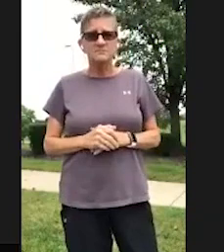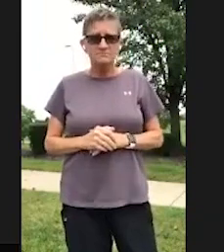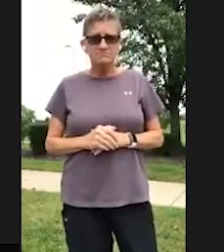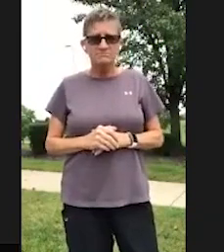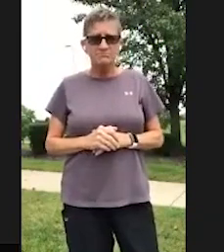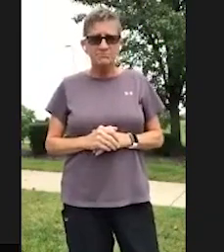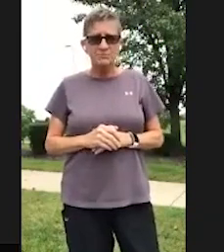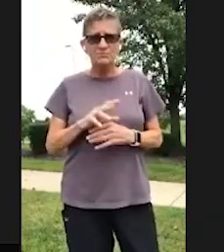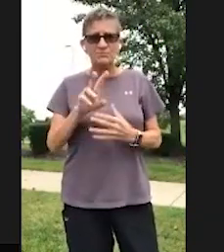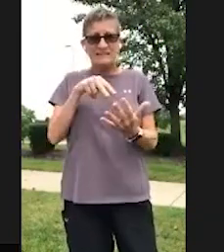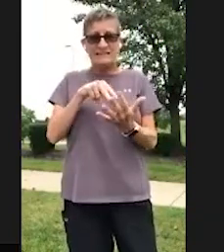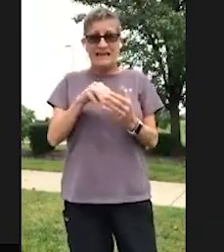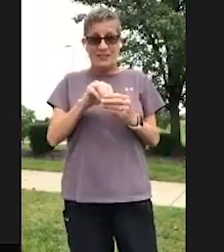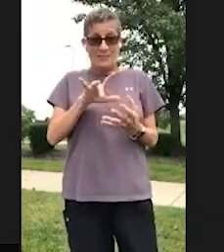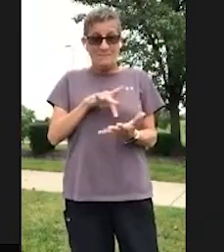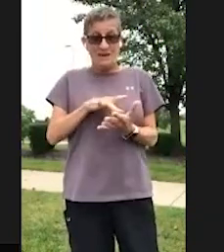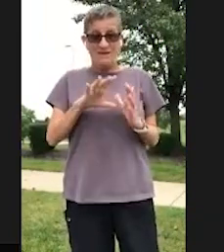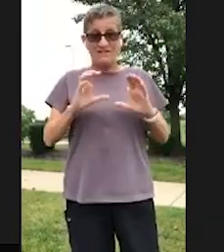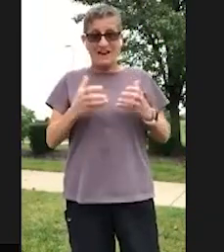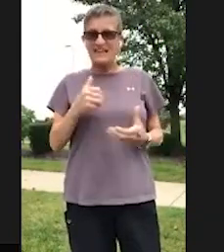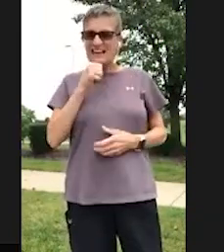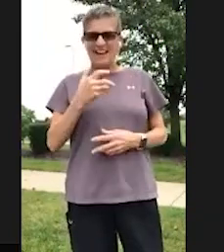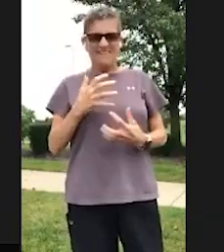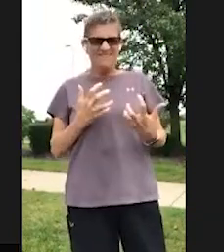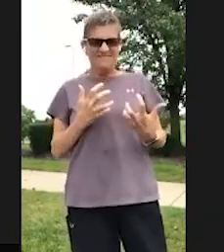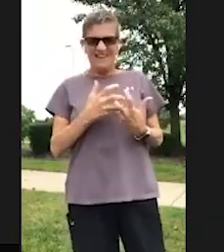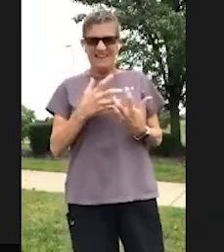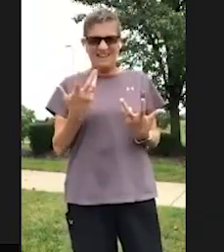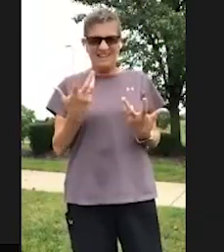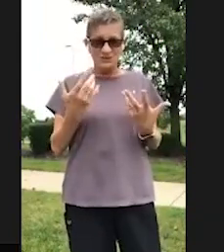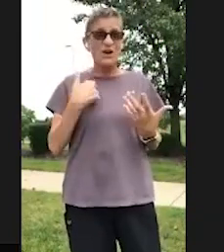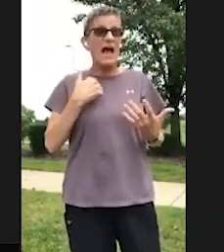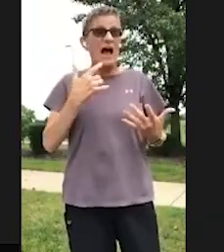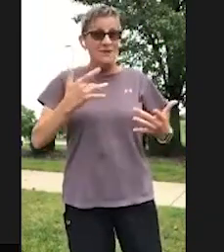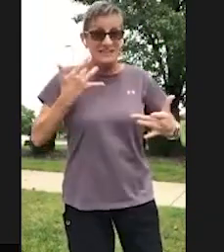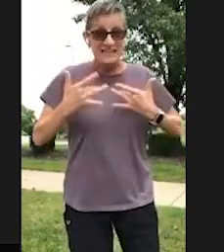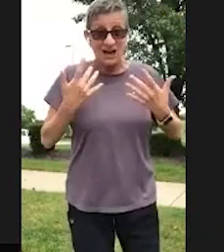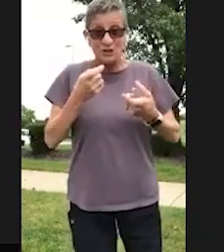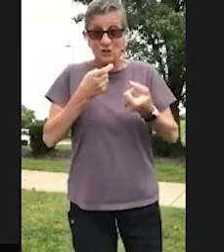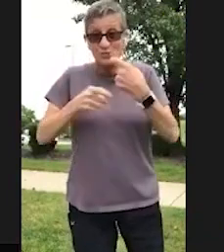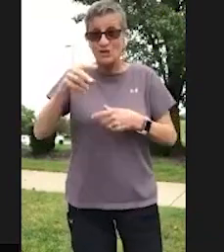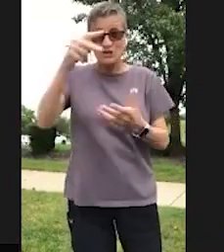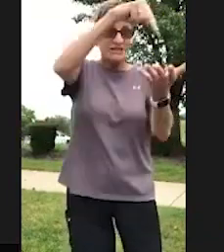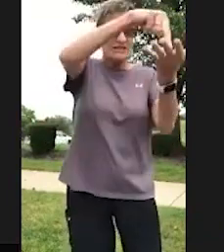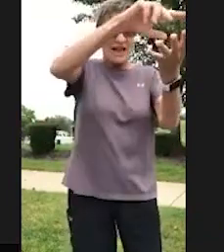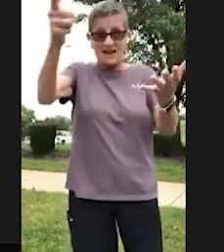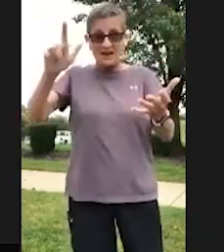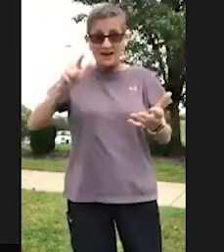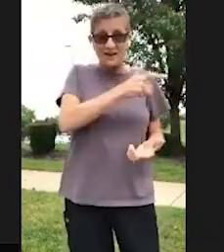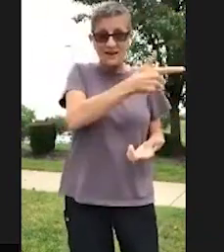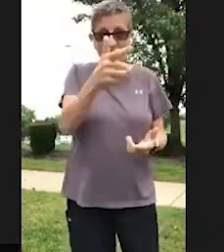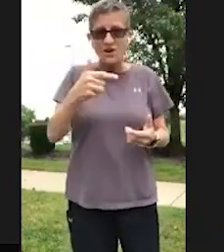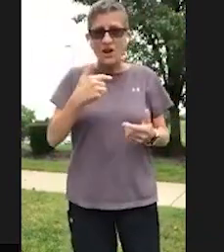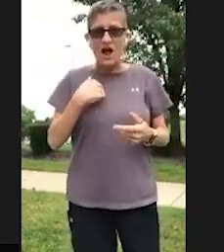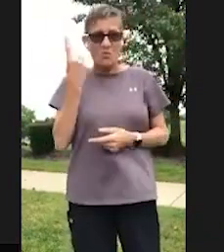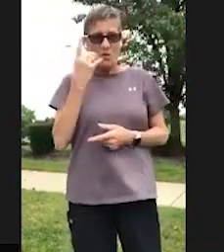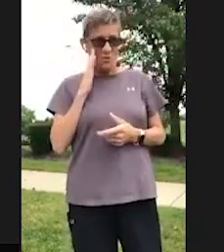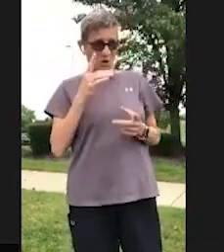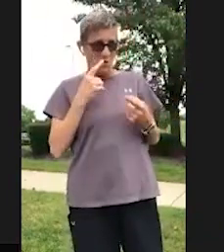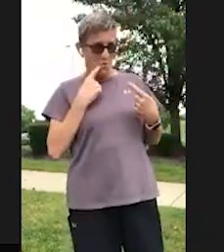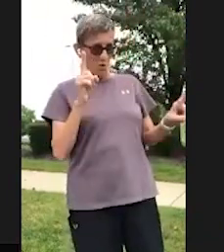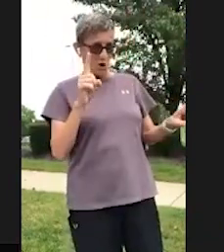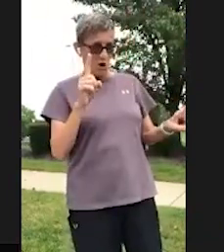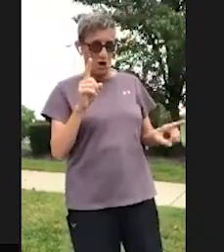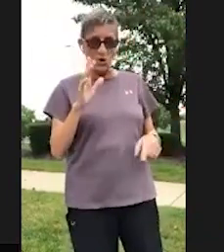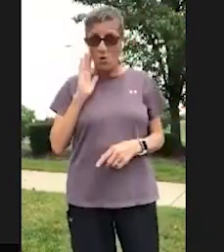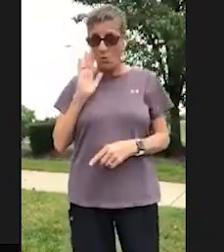Standing up in the middle of class did not fit into this routine, and while I was excited to switch up this routine and this norm, I wondered if this would work and if other students would buy into